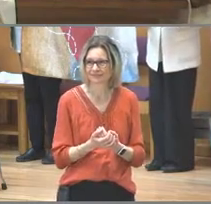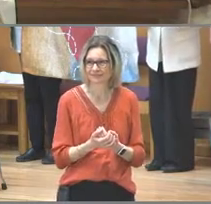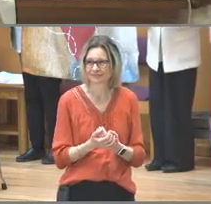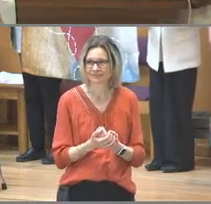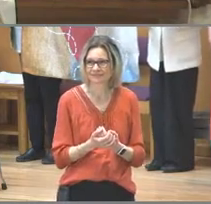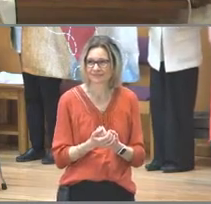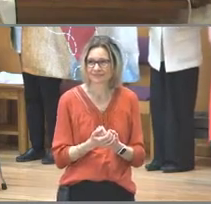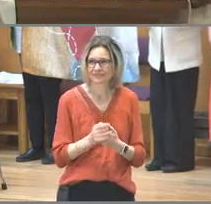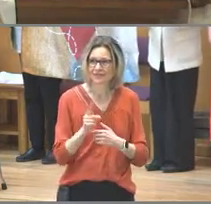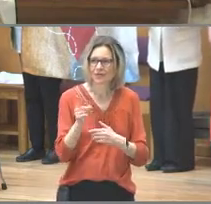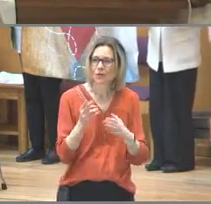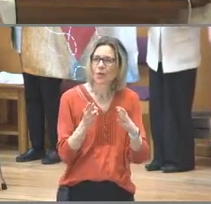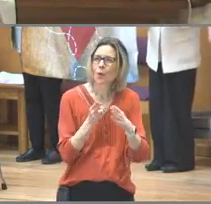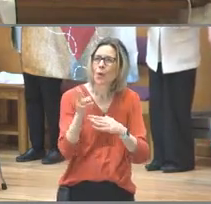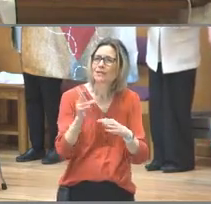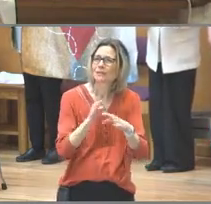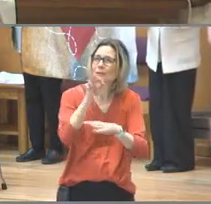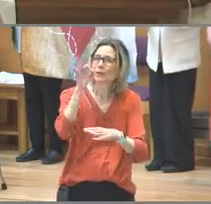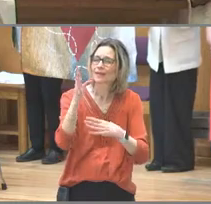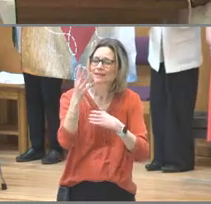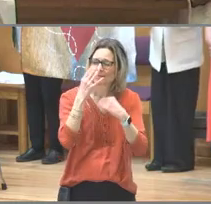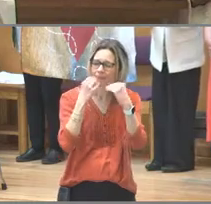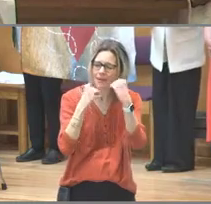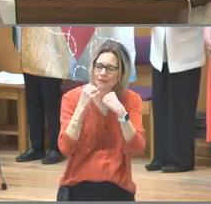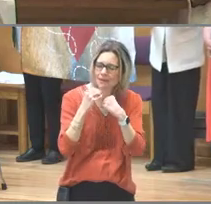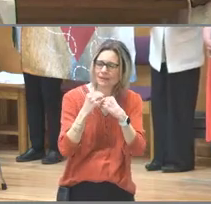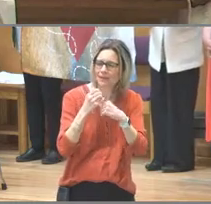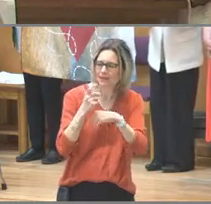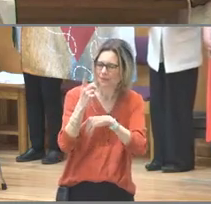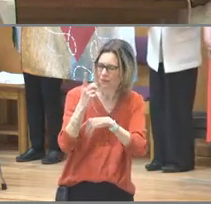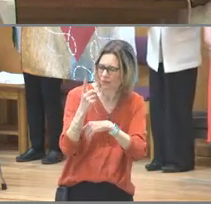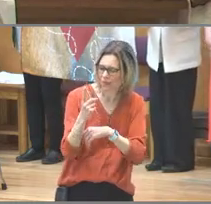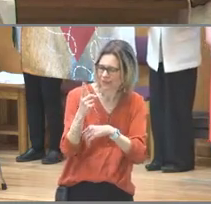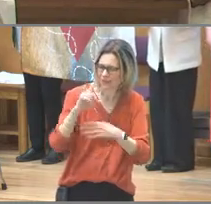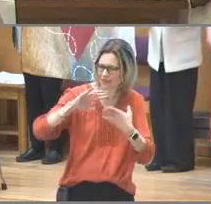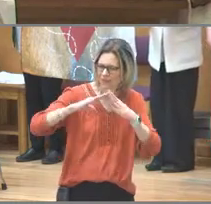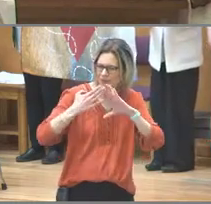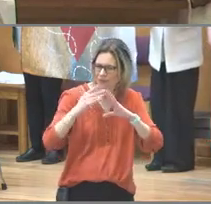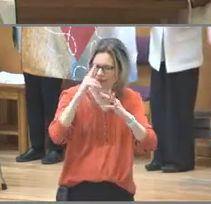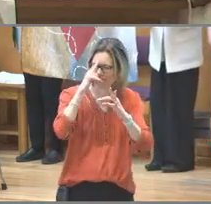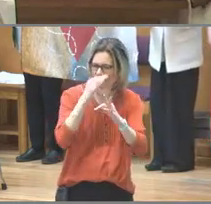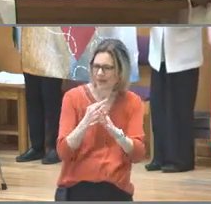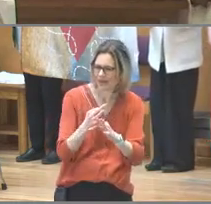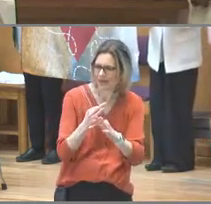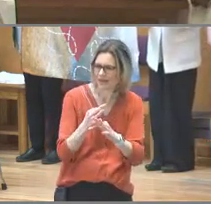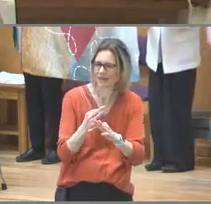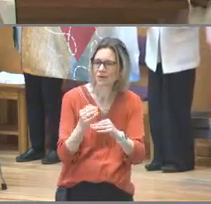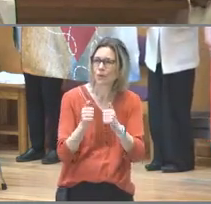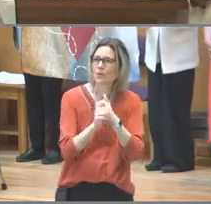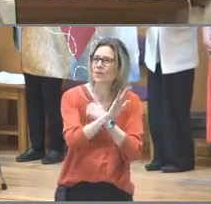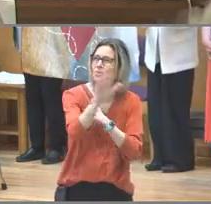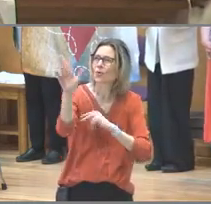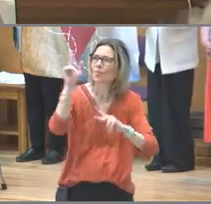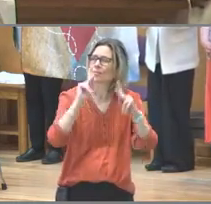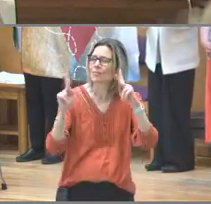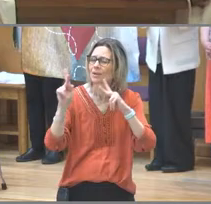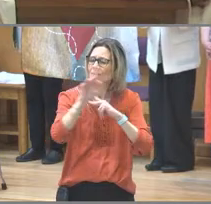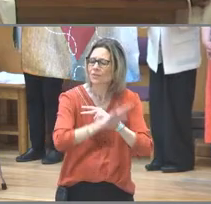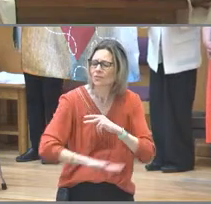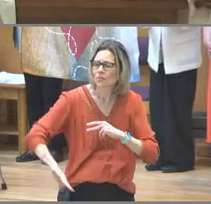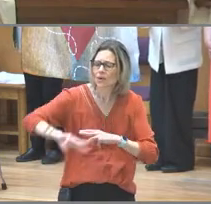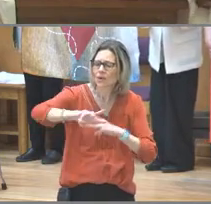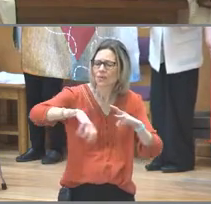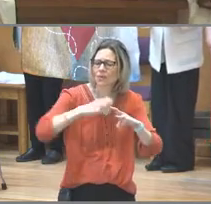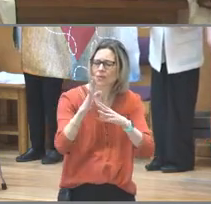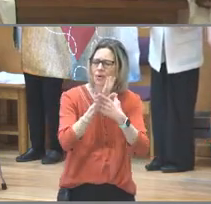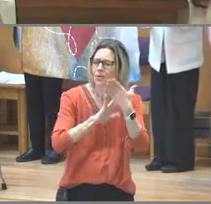Pour out your Holy Spirit in this meal and make us one in this community of faith and with your people throughout the world. Glory